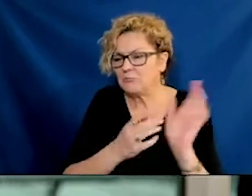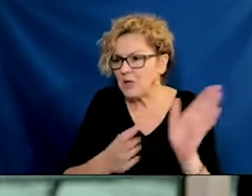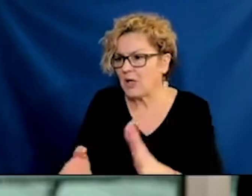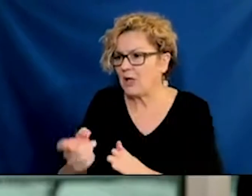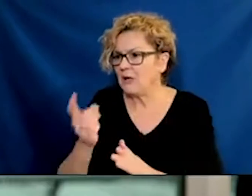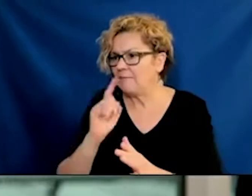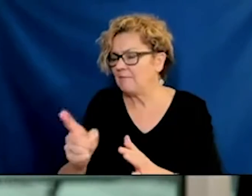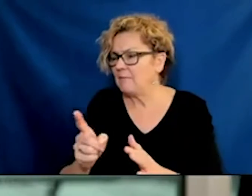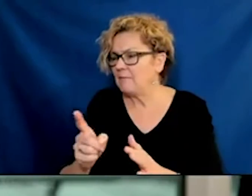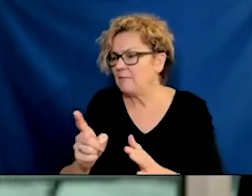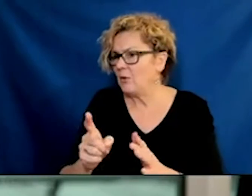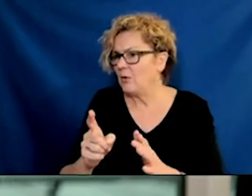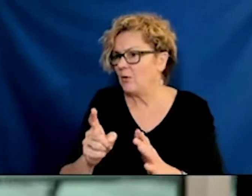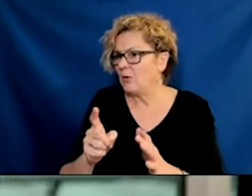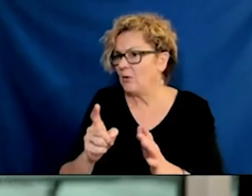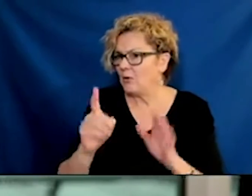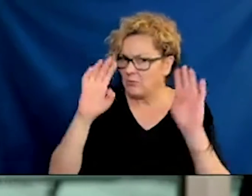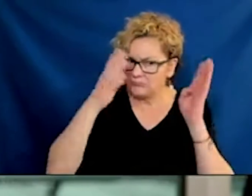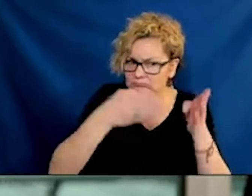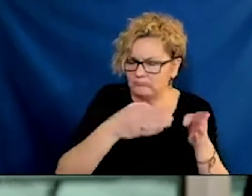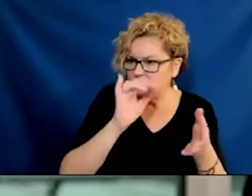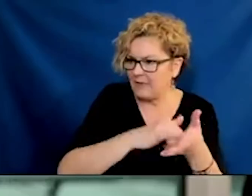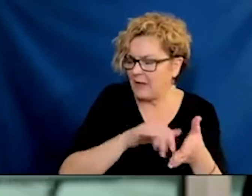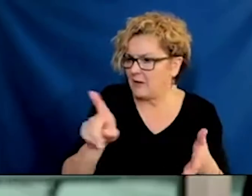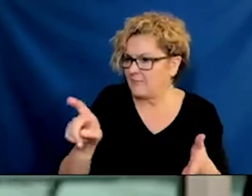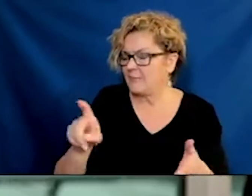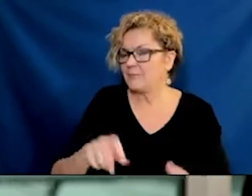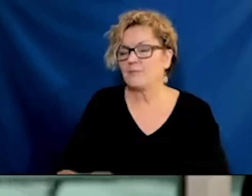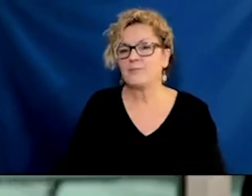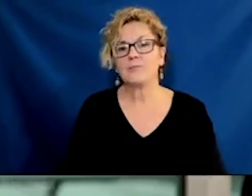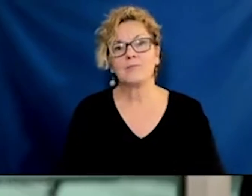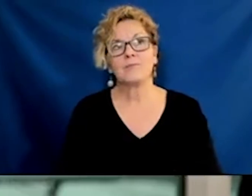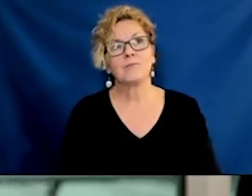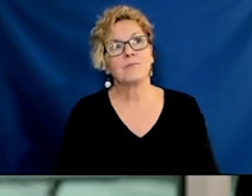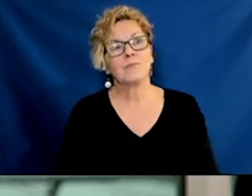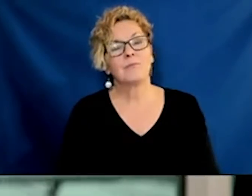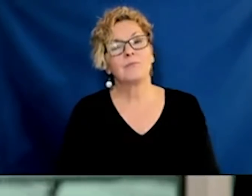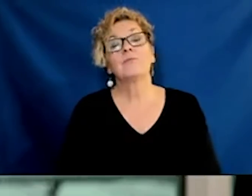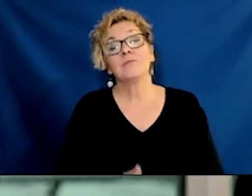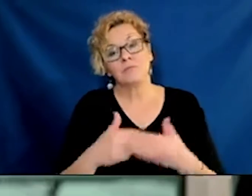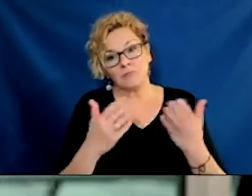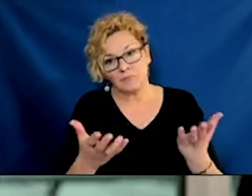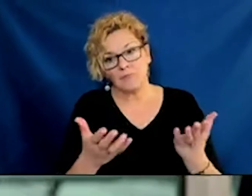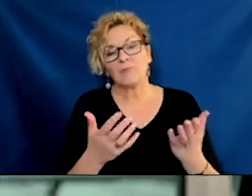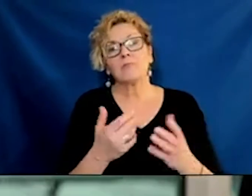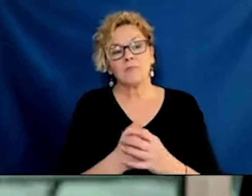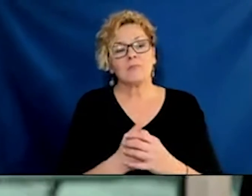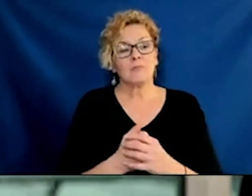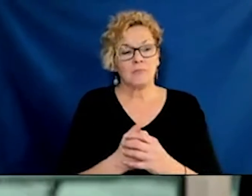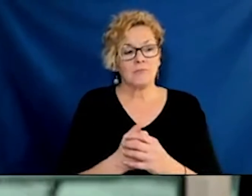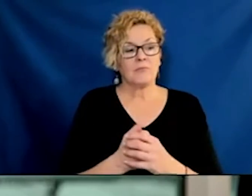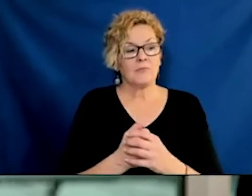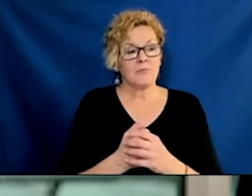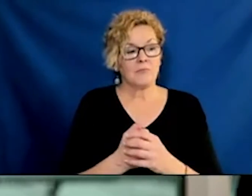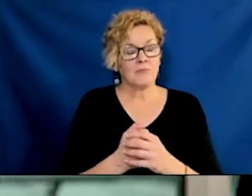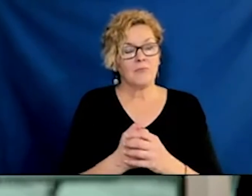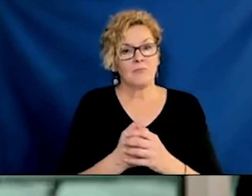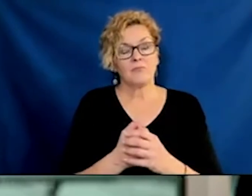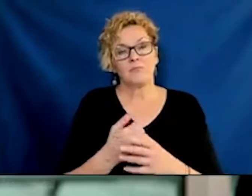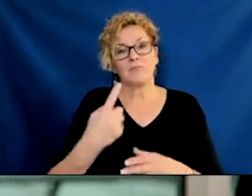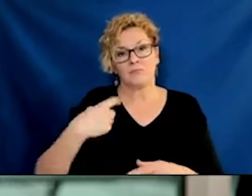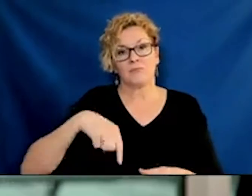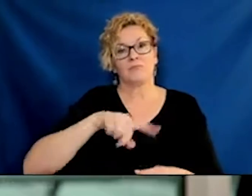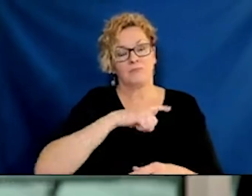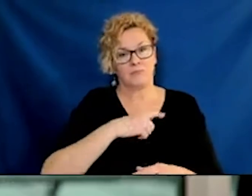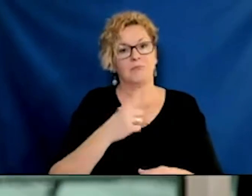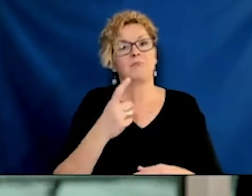and that again reflects the fact that as we have transmission in our community, we see exposure events in